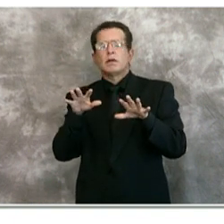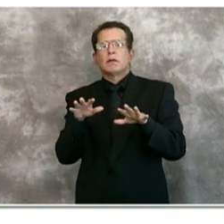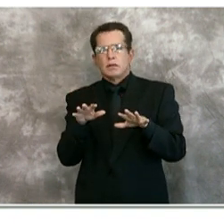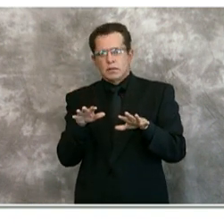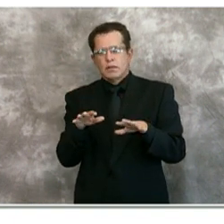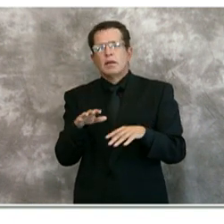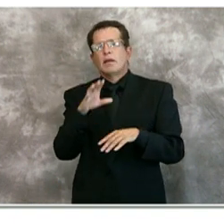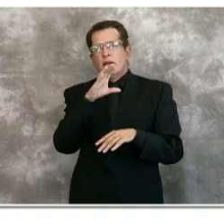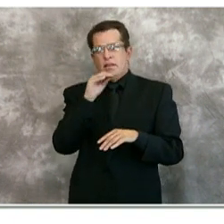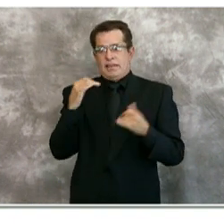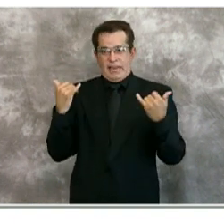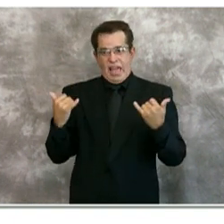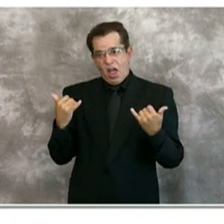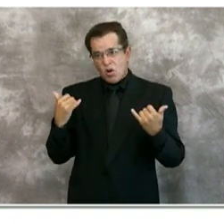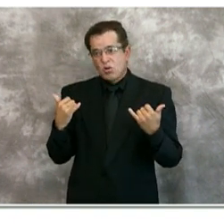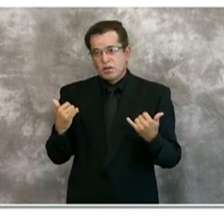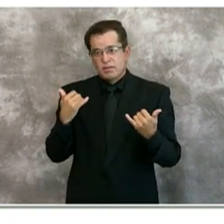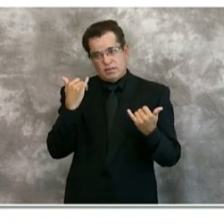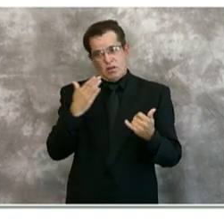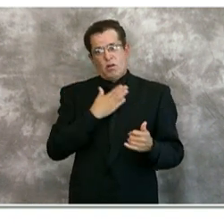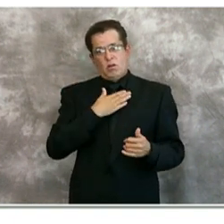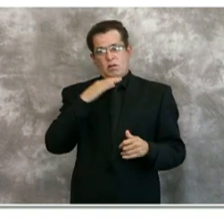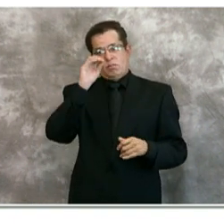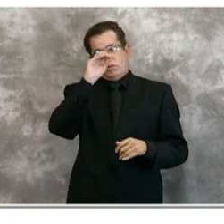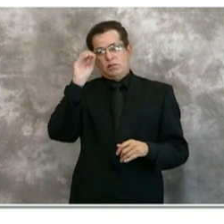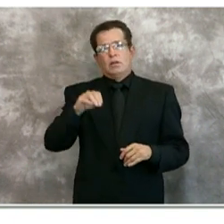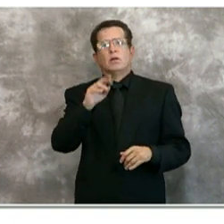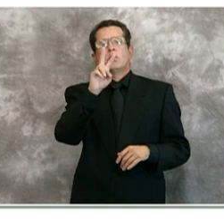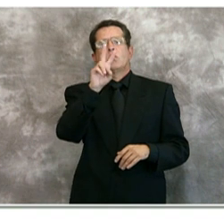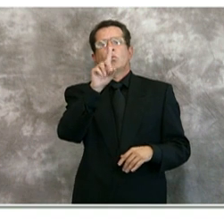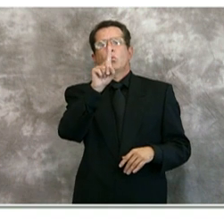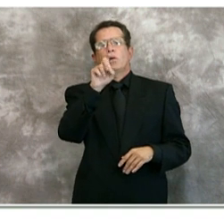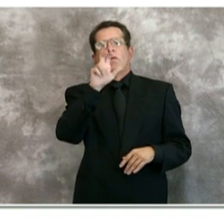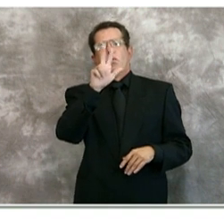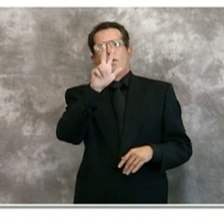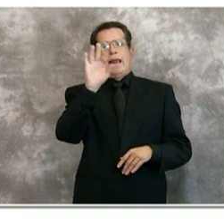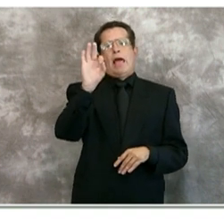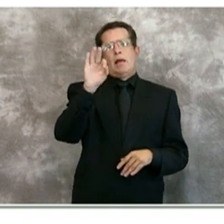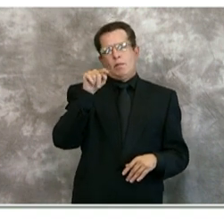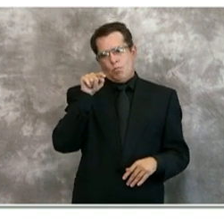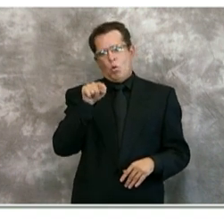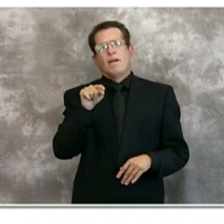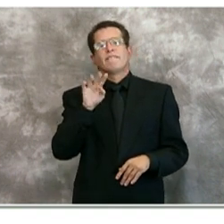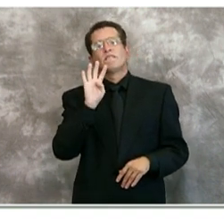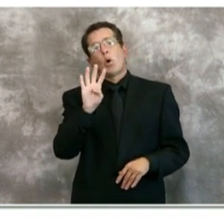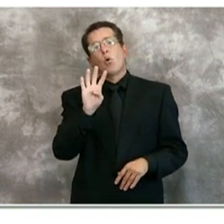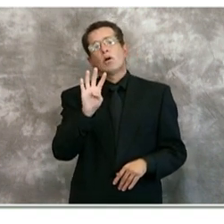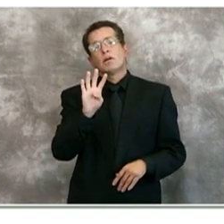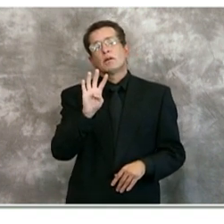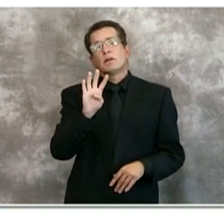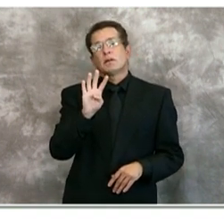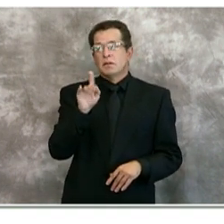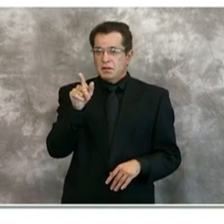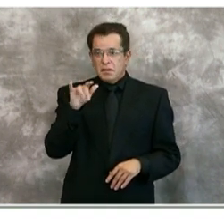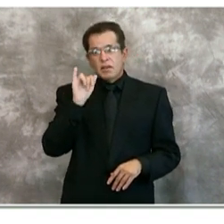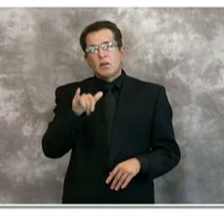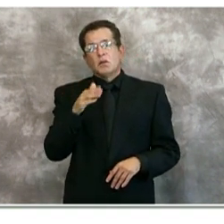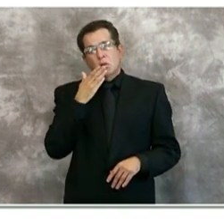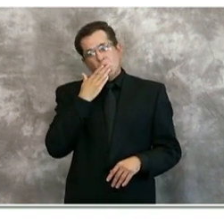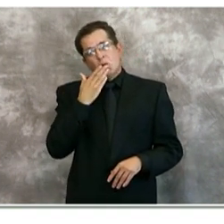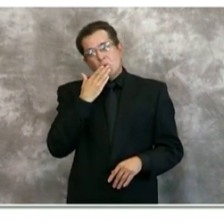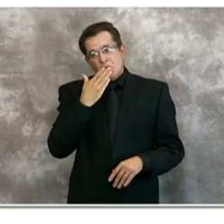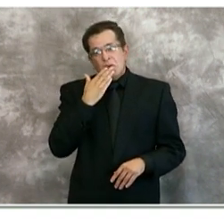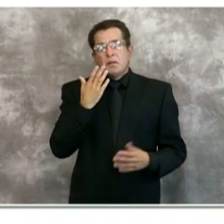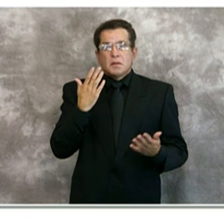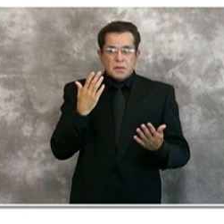lag. And currently the case rate is 139.4. This is encouraging, as you can see from the